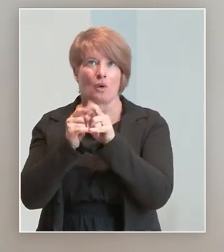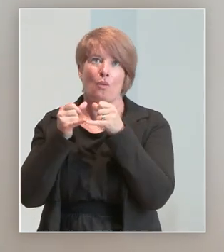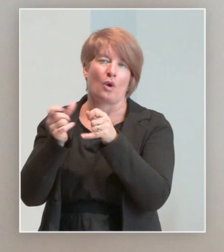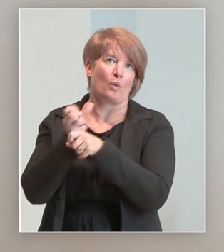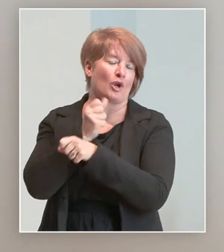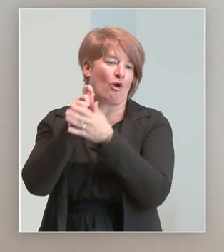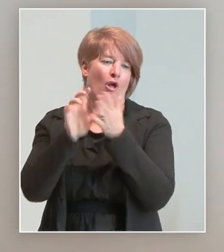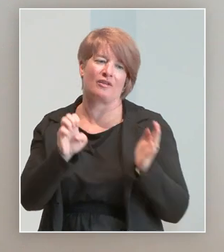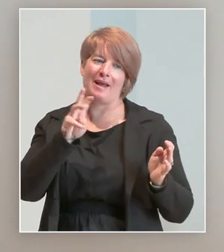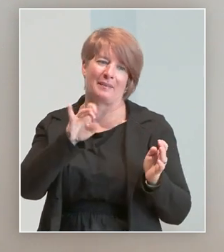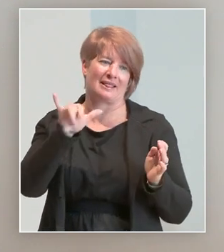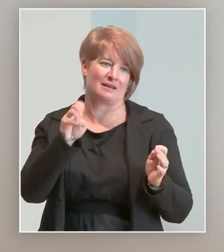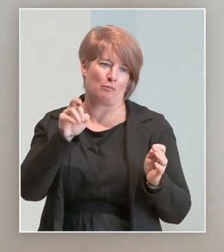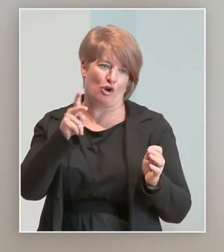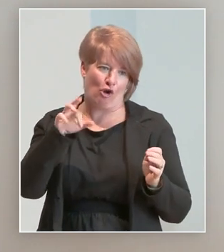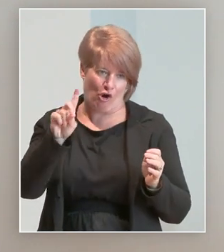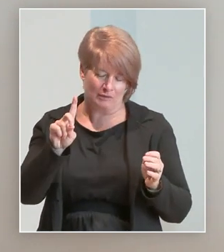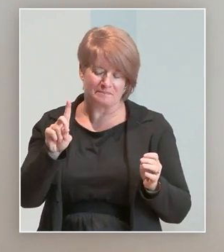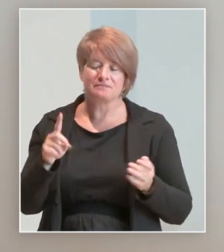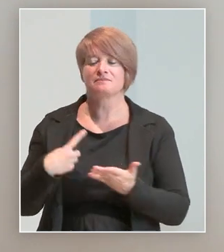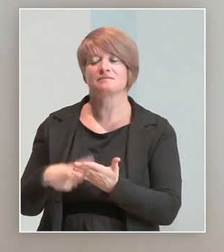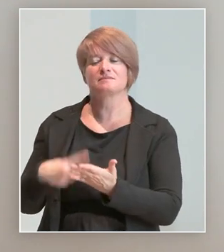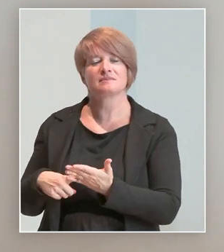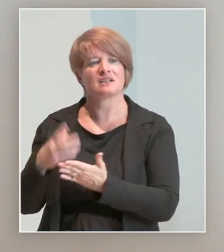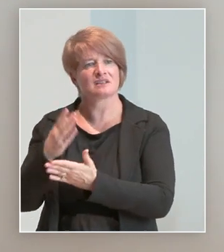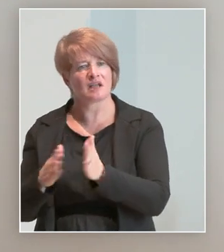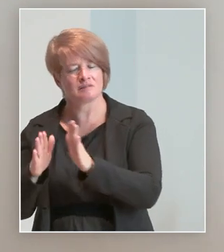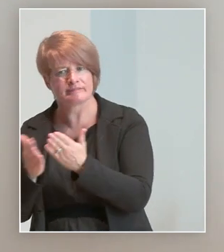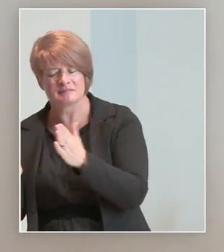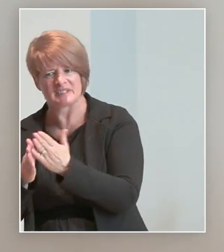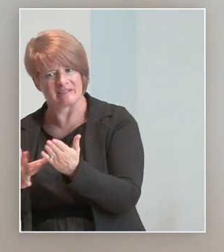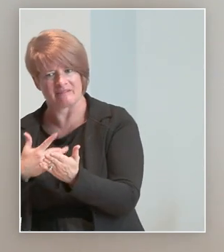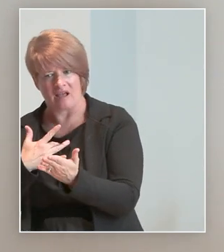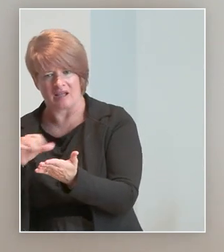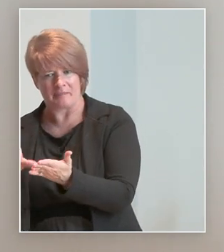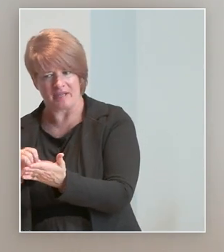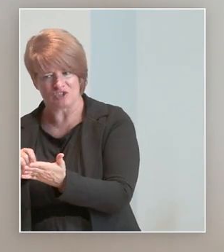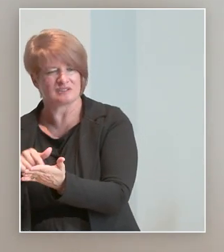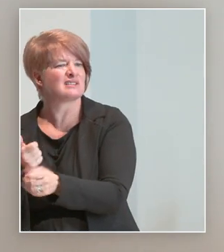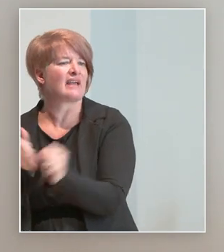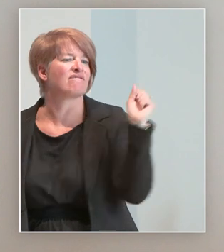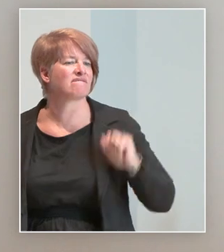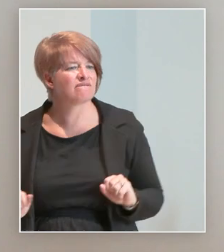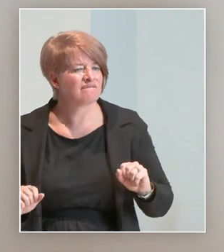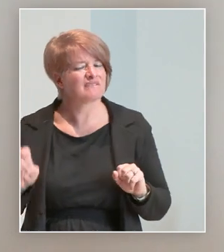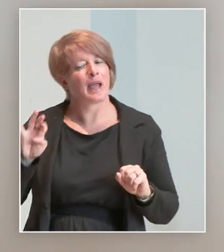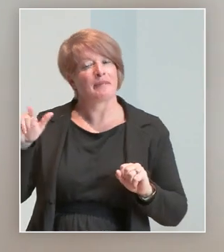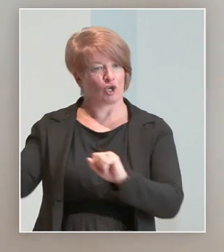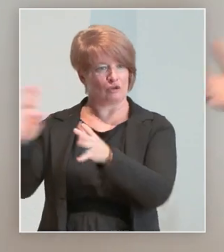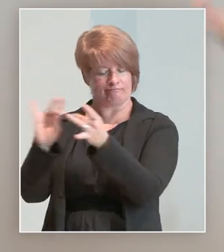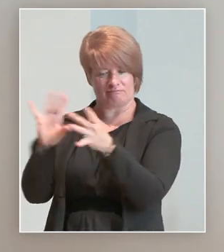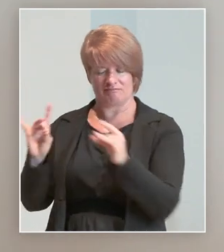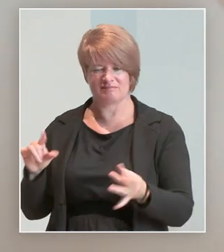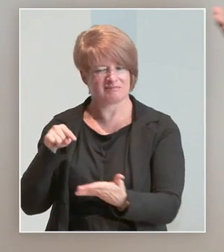author Emily Bernard, talked about encountering certain works that felt like the pages were safe. And in Emily's words, this kind